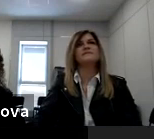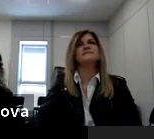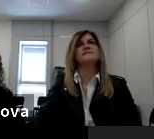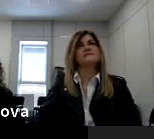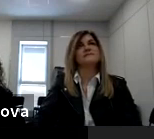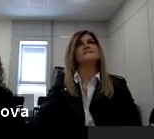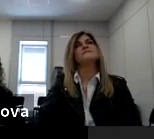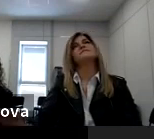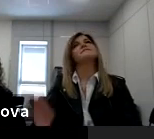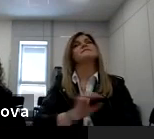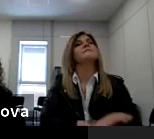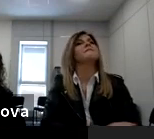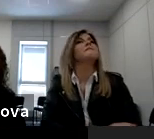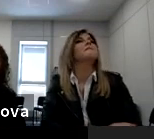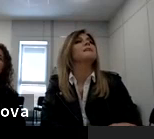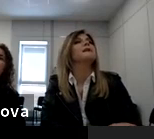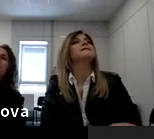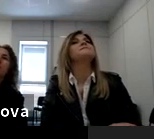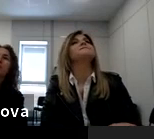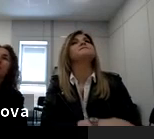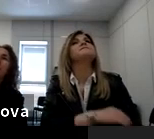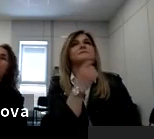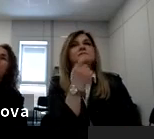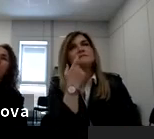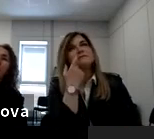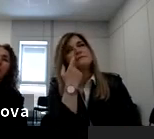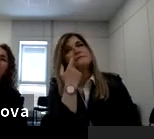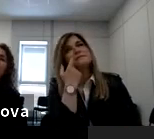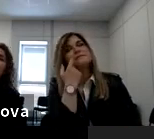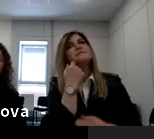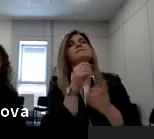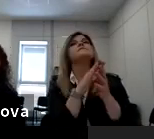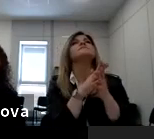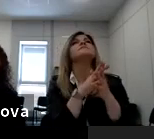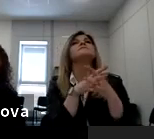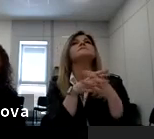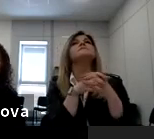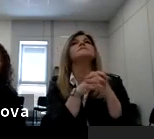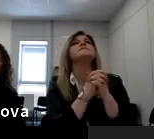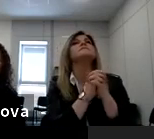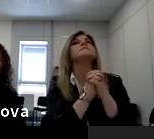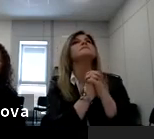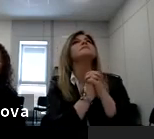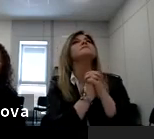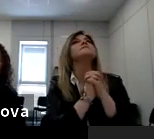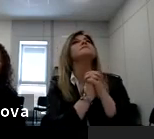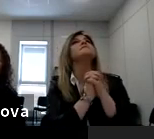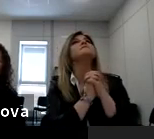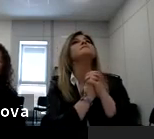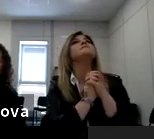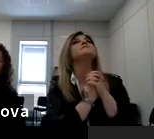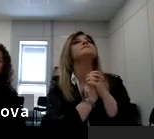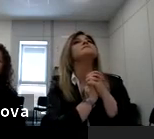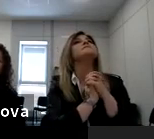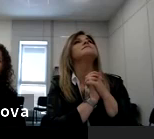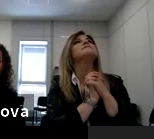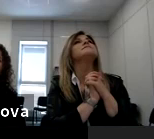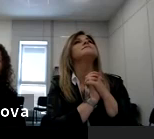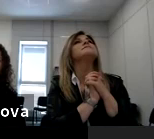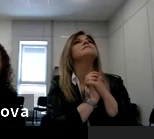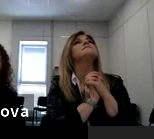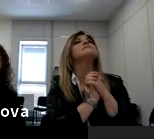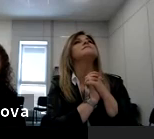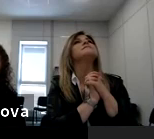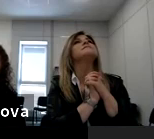or amber or something like this. And here is a very good example. It's a hotel in Dubai. You see, we needed